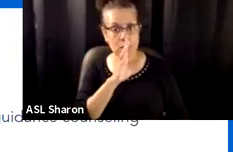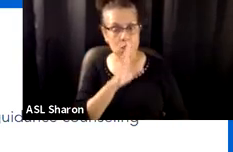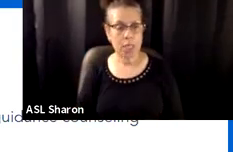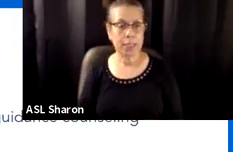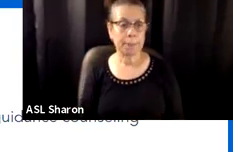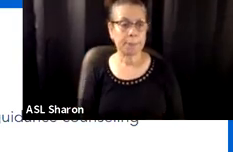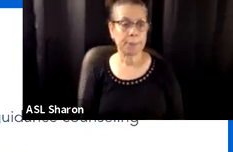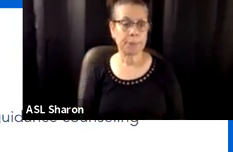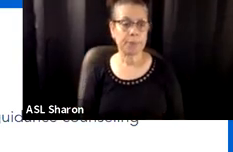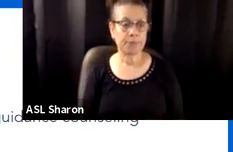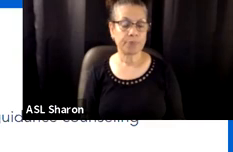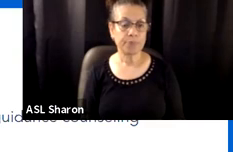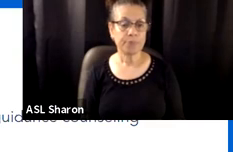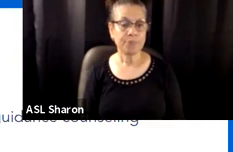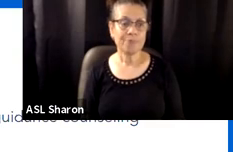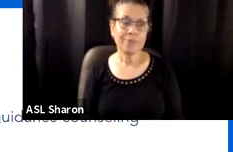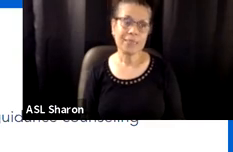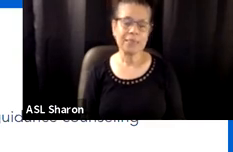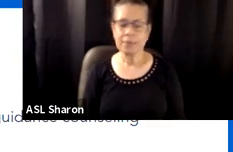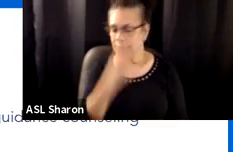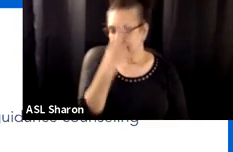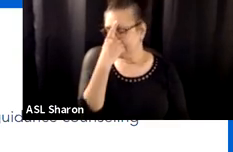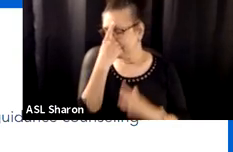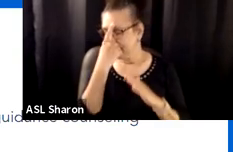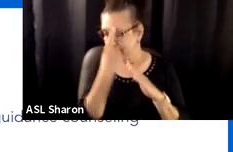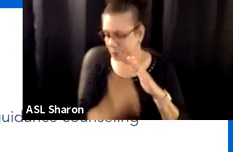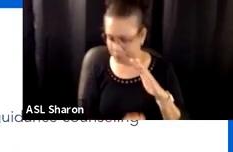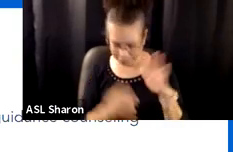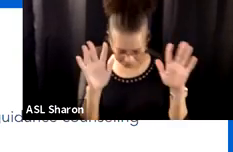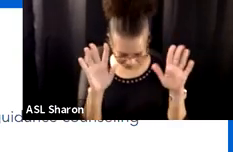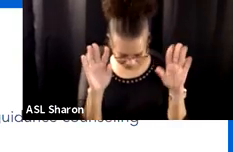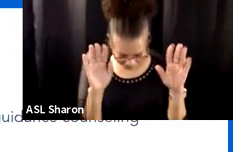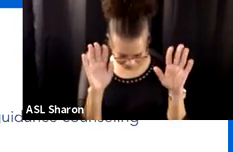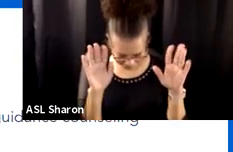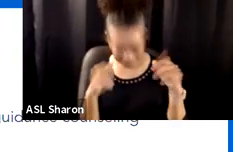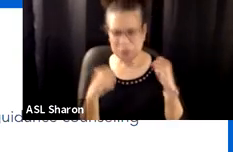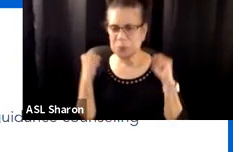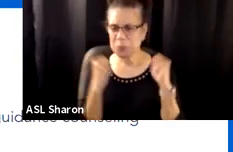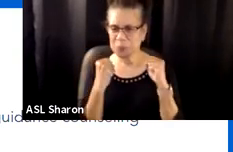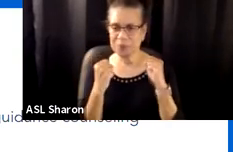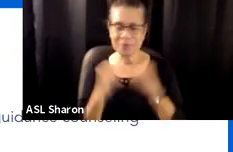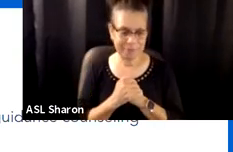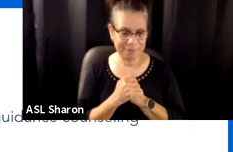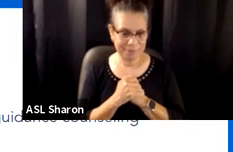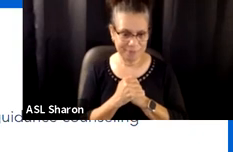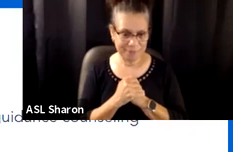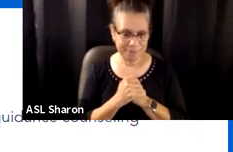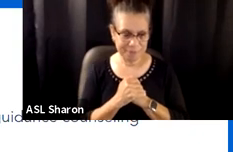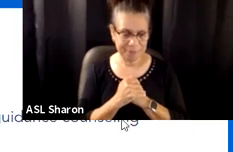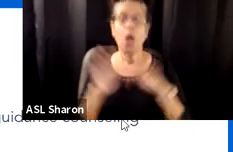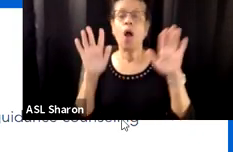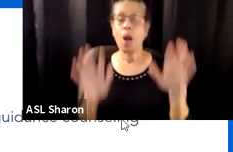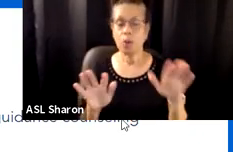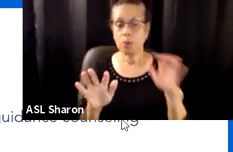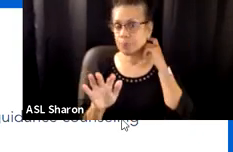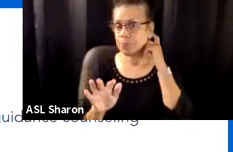you know um oh shoot i just lost my train of thought i hate when that happens um oh